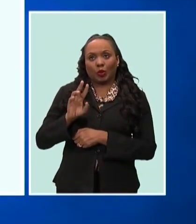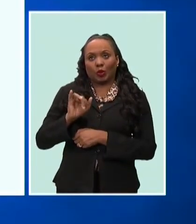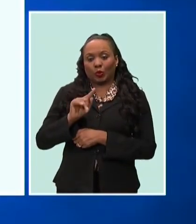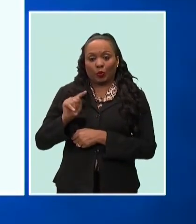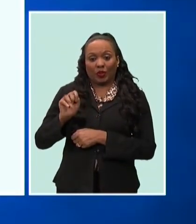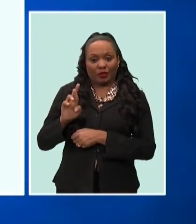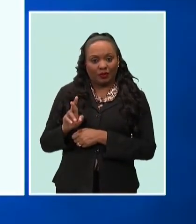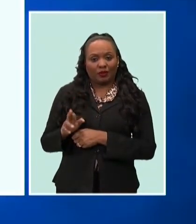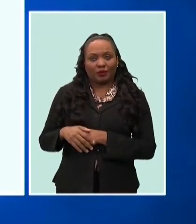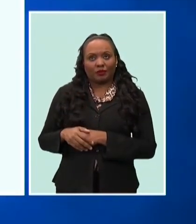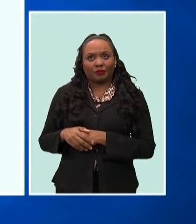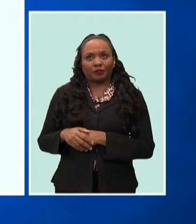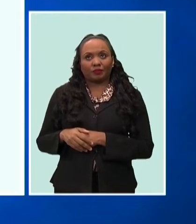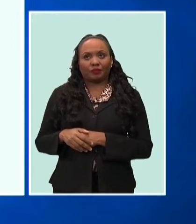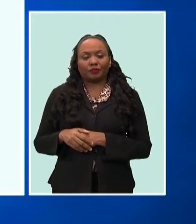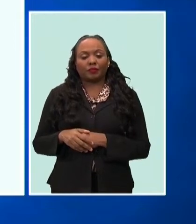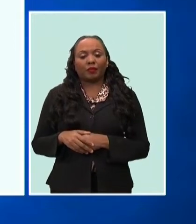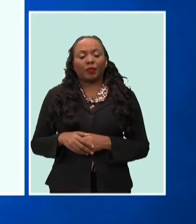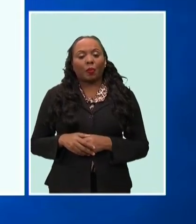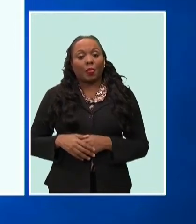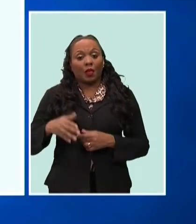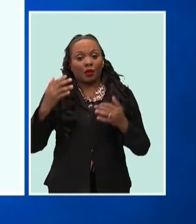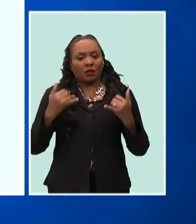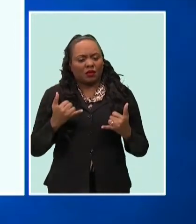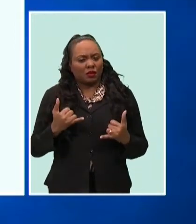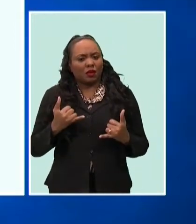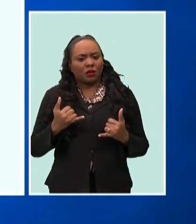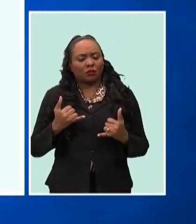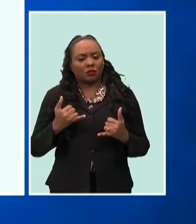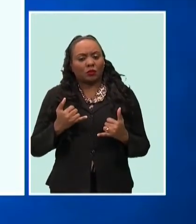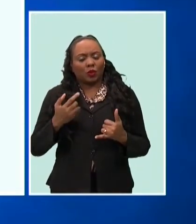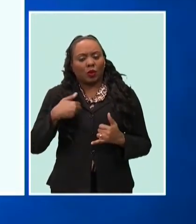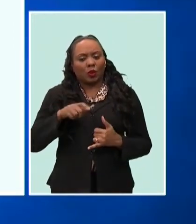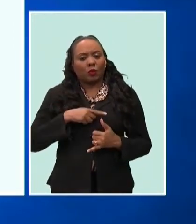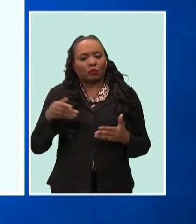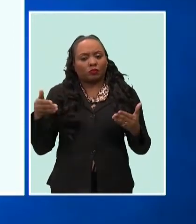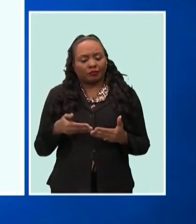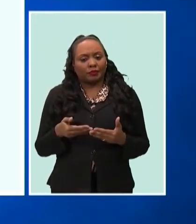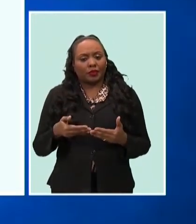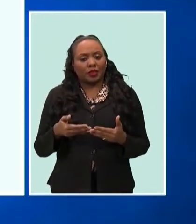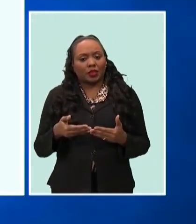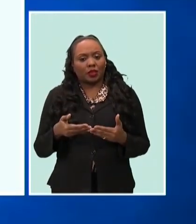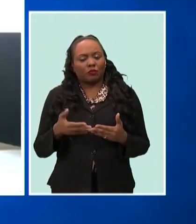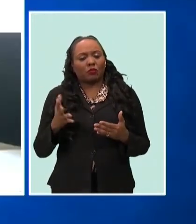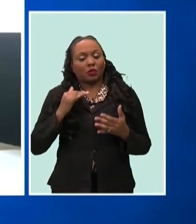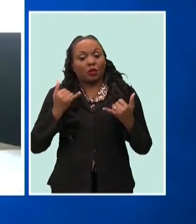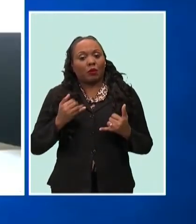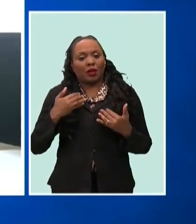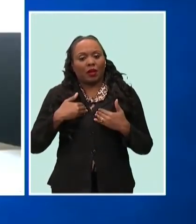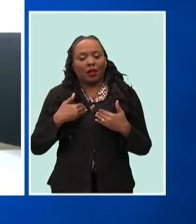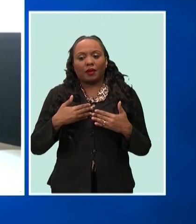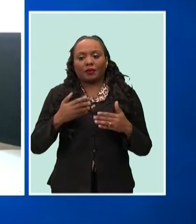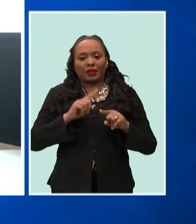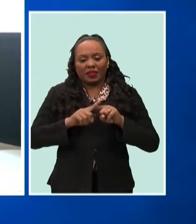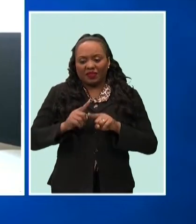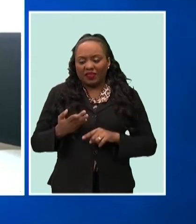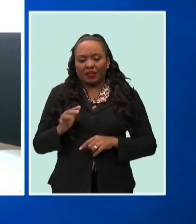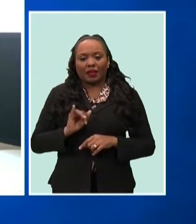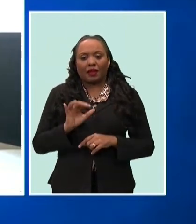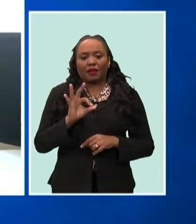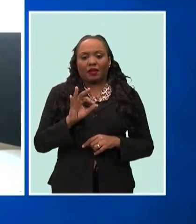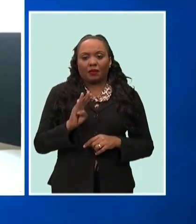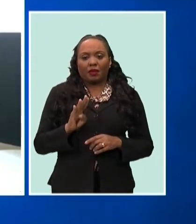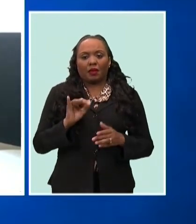the internet, which was meant to be decentralized, and we've introduced single points of failure like Facebook. This is